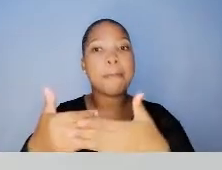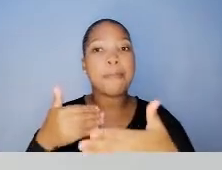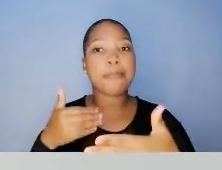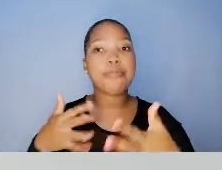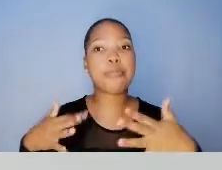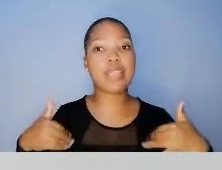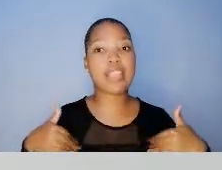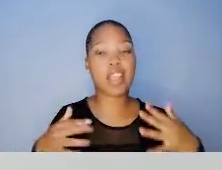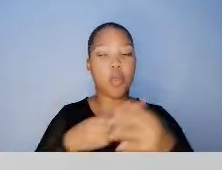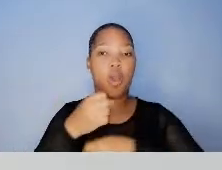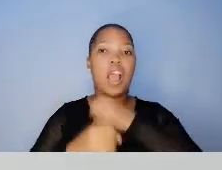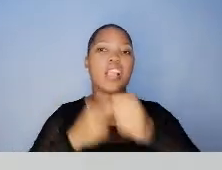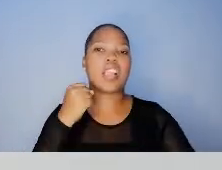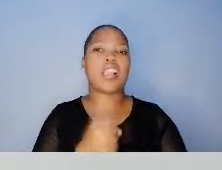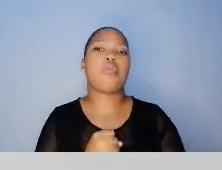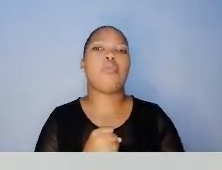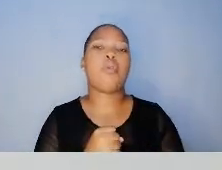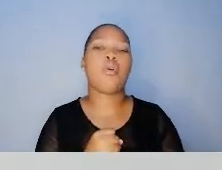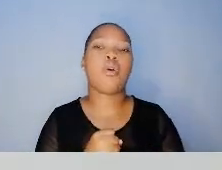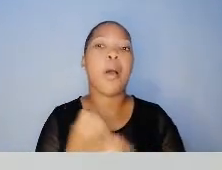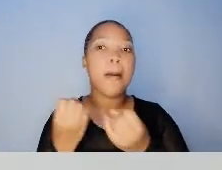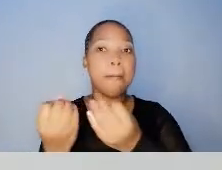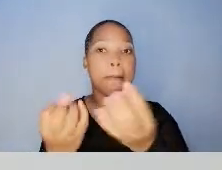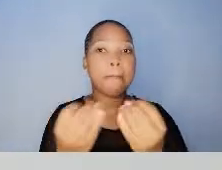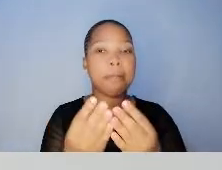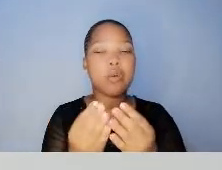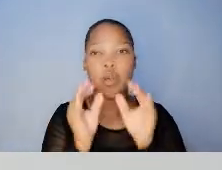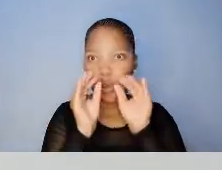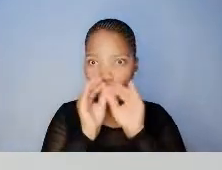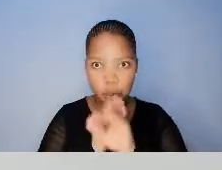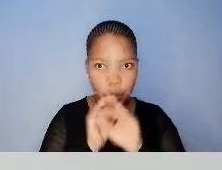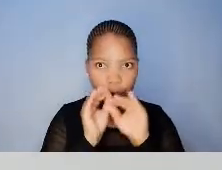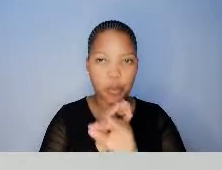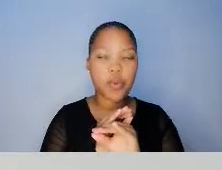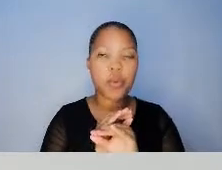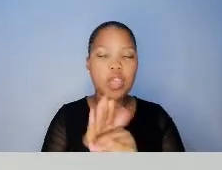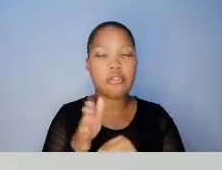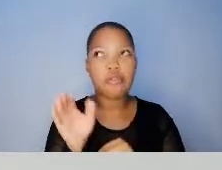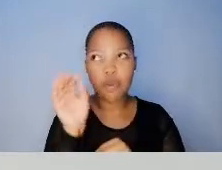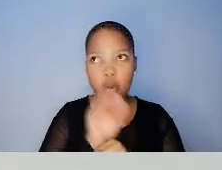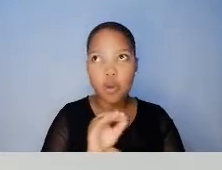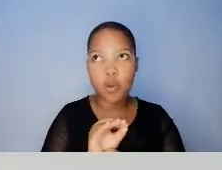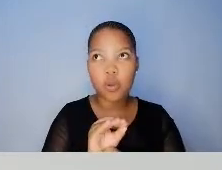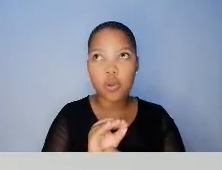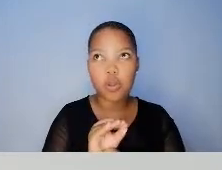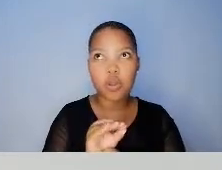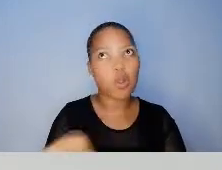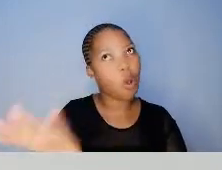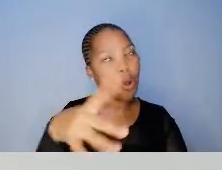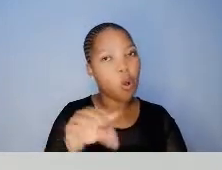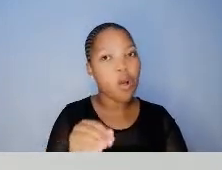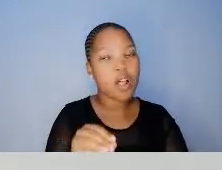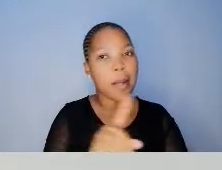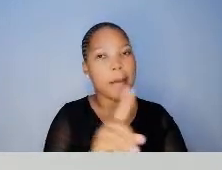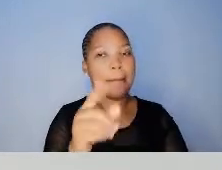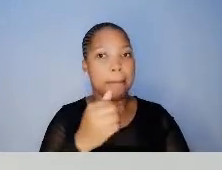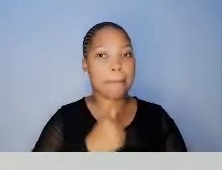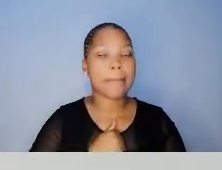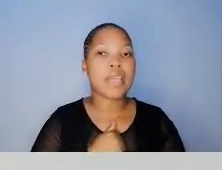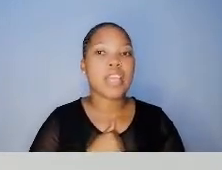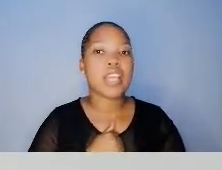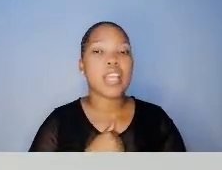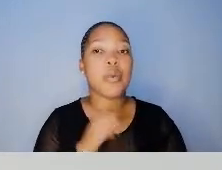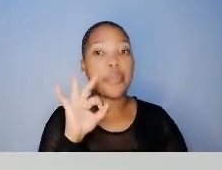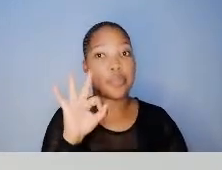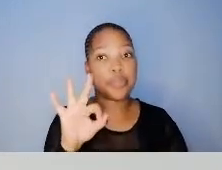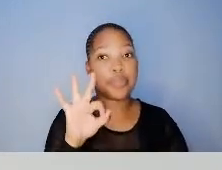at the beginning of the year, most of them were no longer there, if not all, apart from me. And then it was the